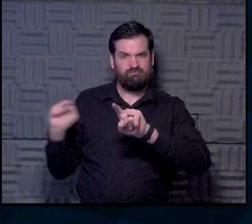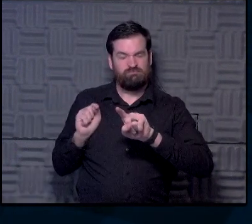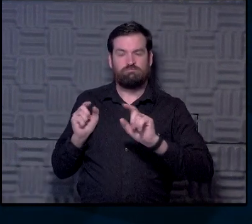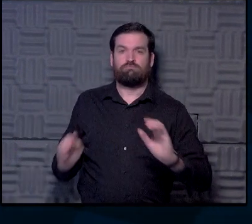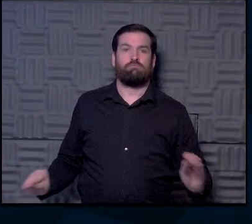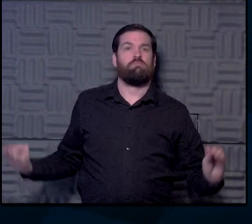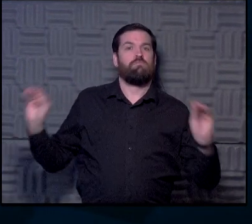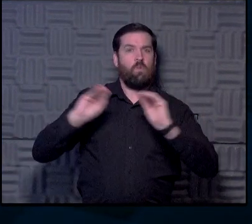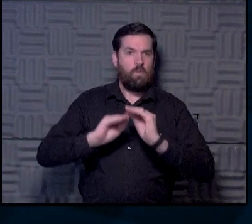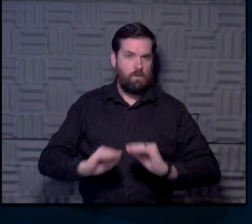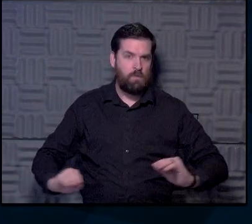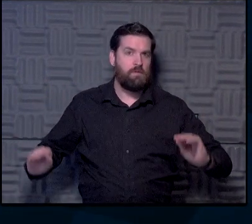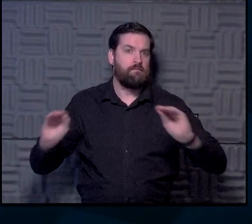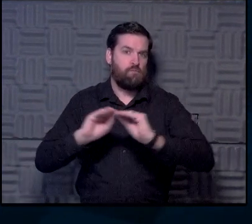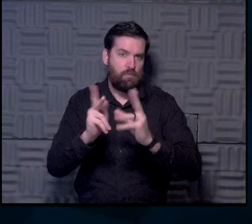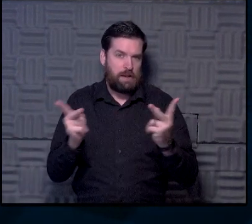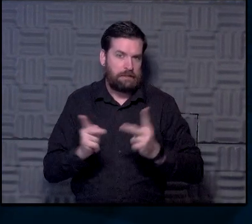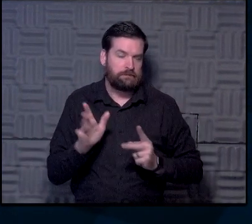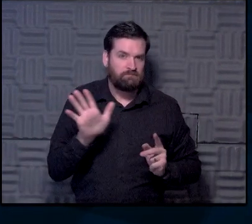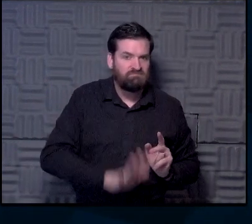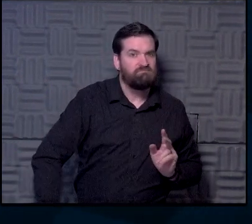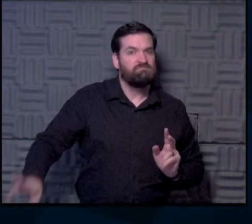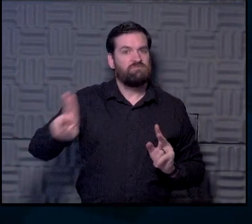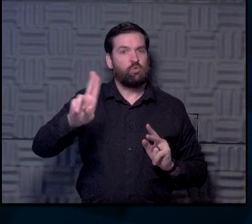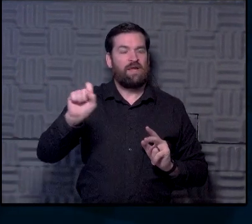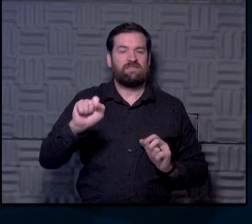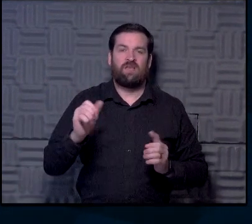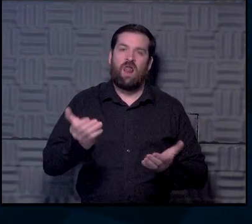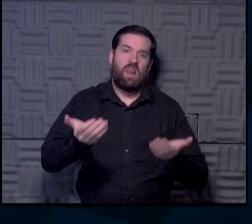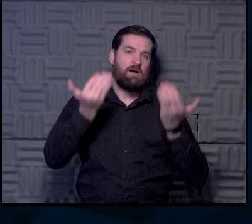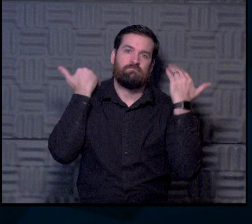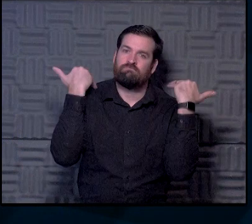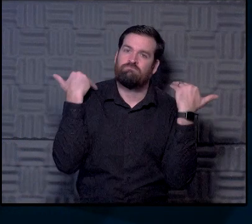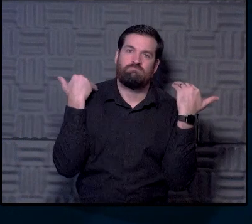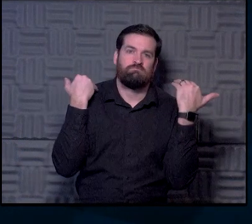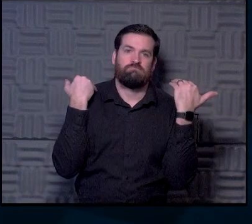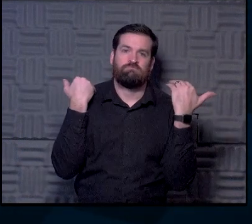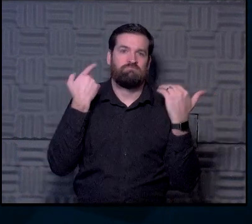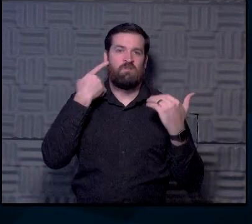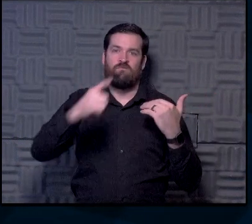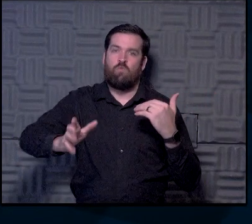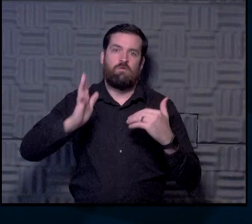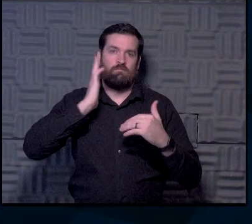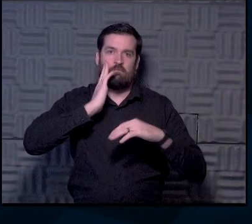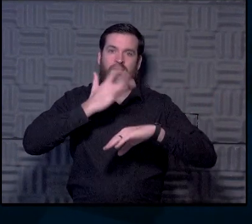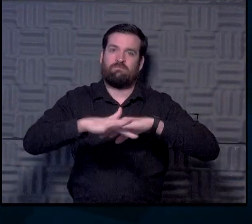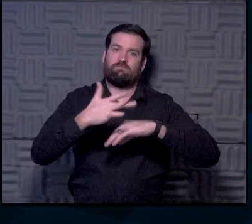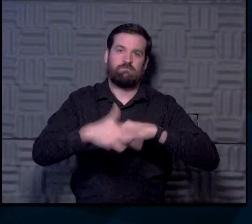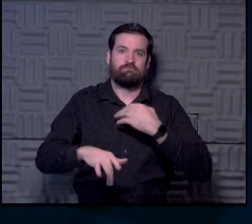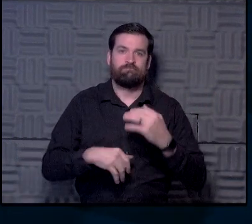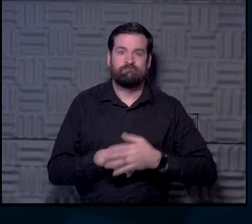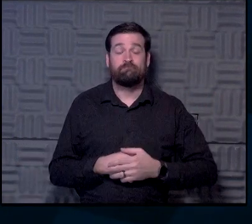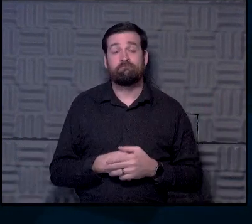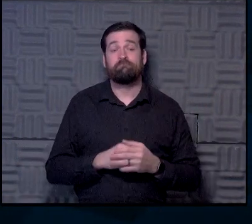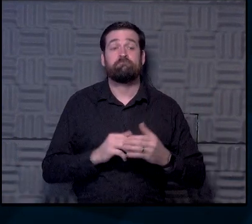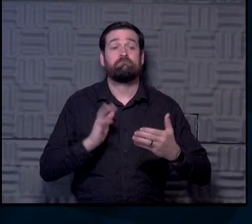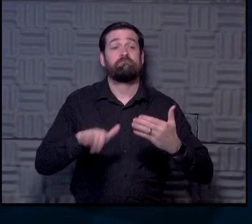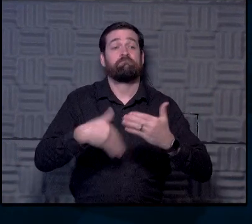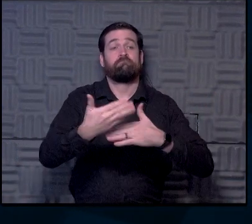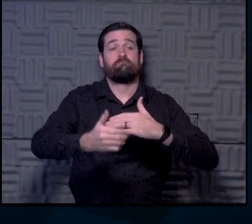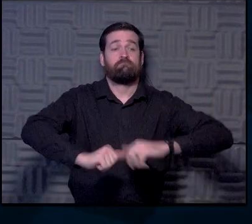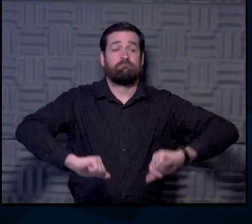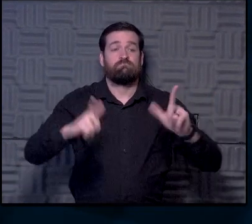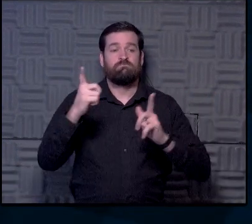and more places across our country are overwhelmed as it pertains to hospital capacity. The next slide looks at